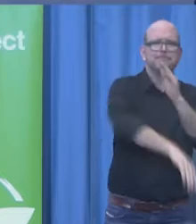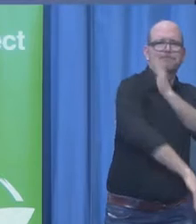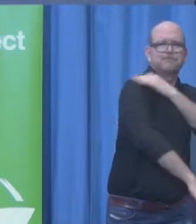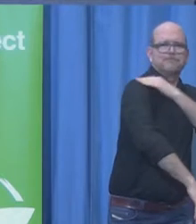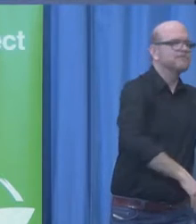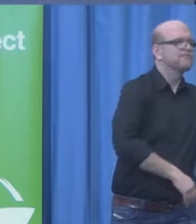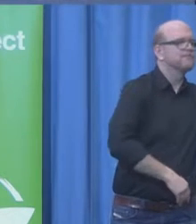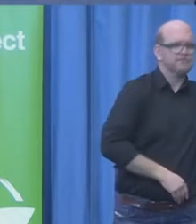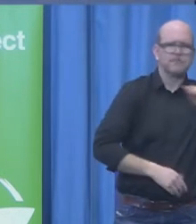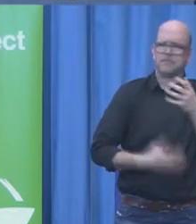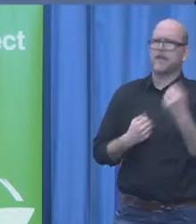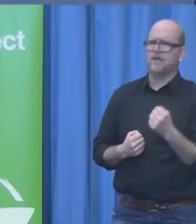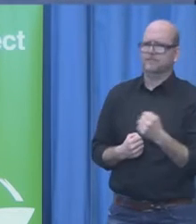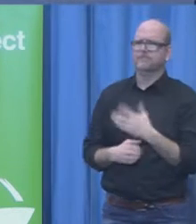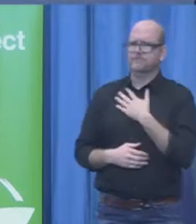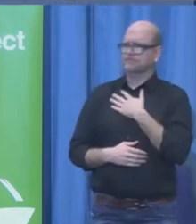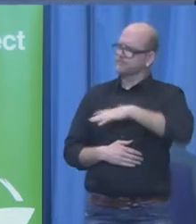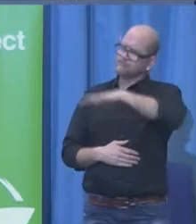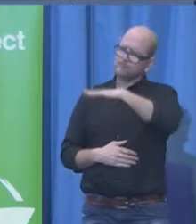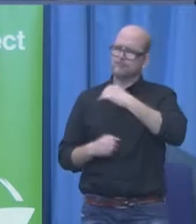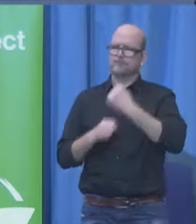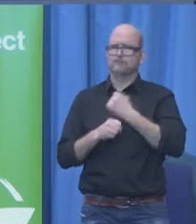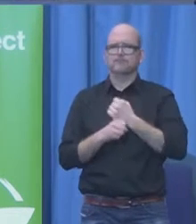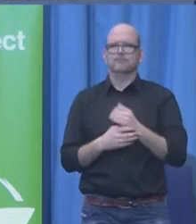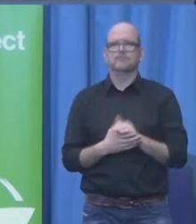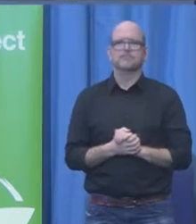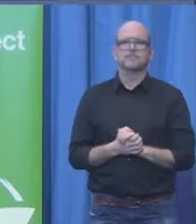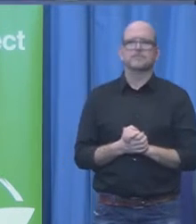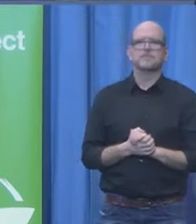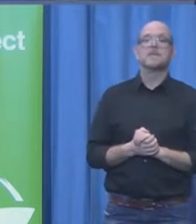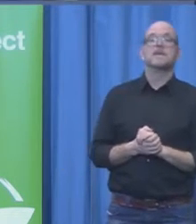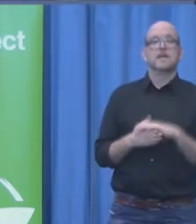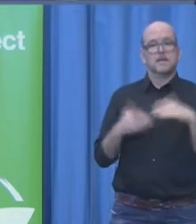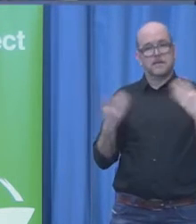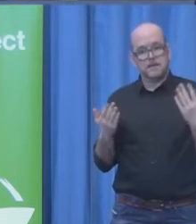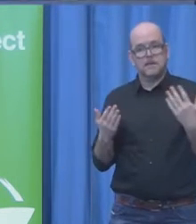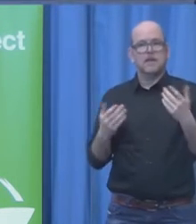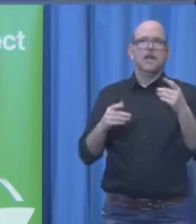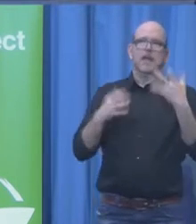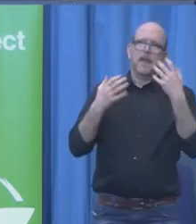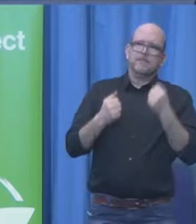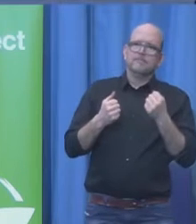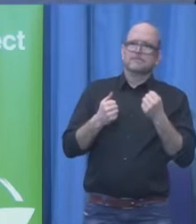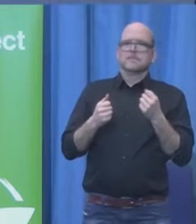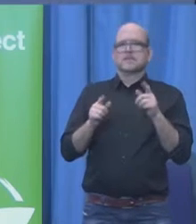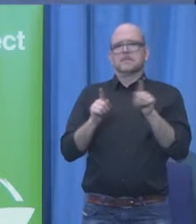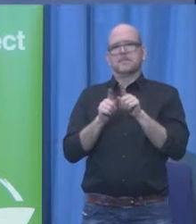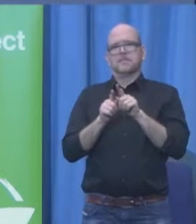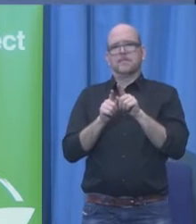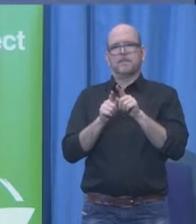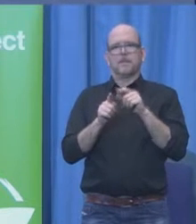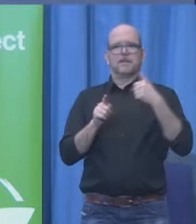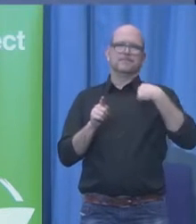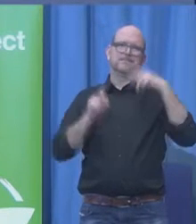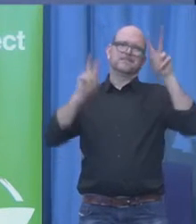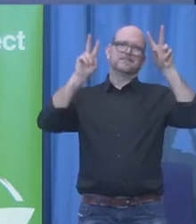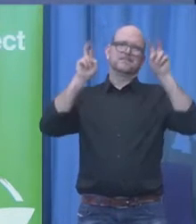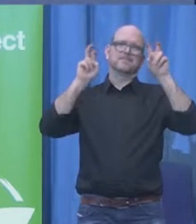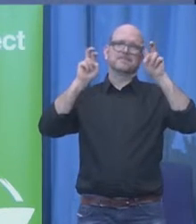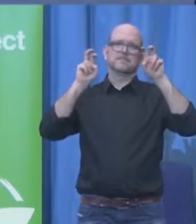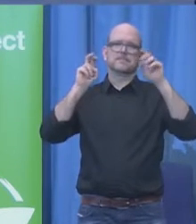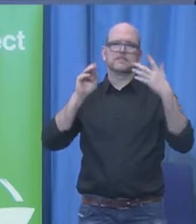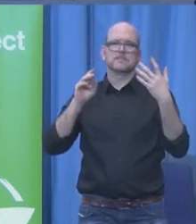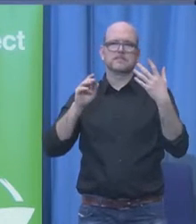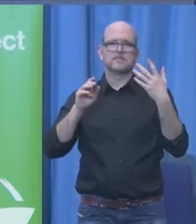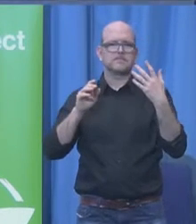are brought to the European Court of Justice, for which then common interpretations of the